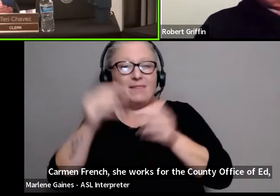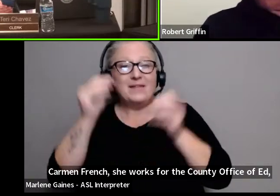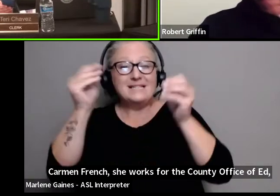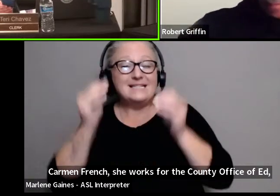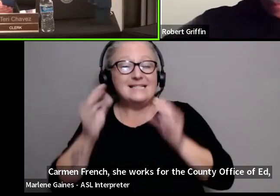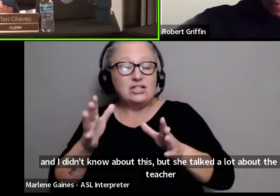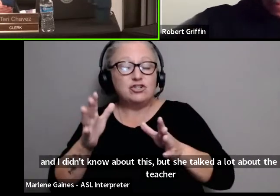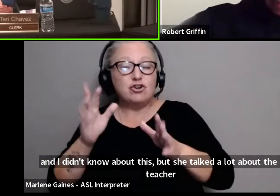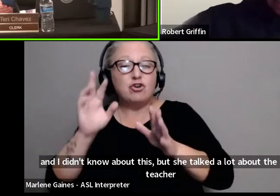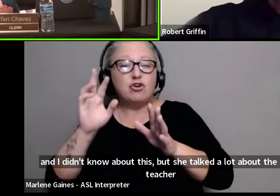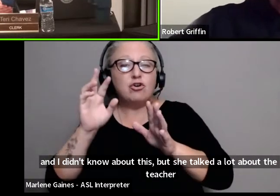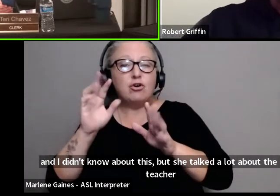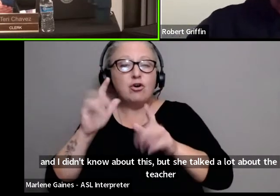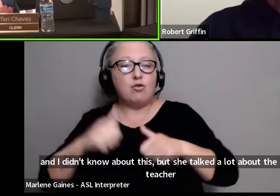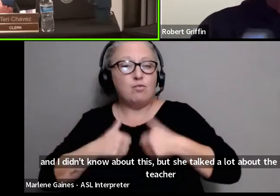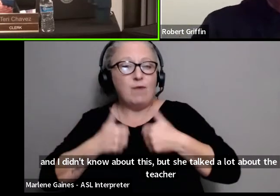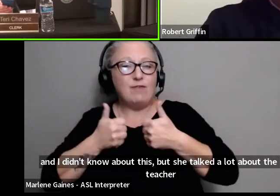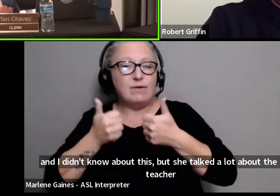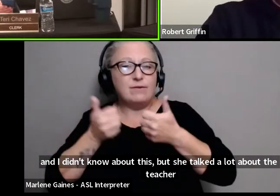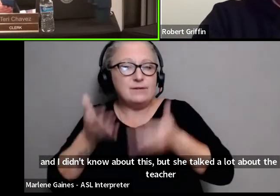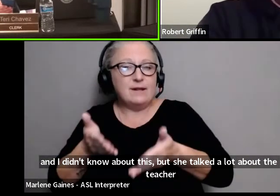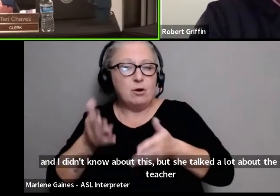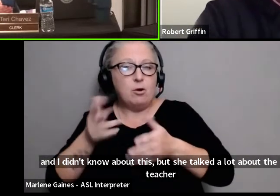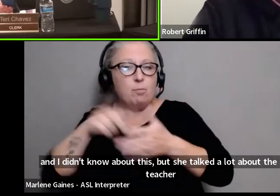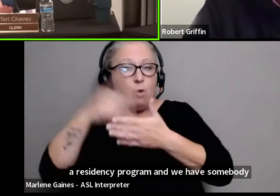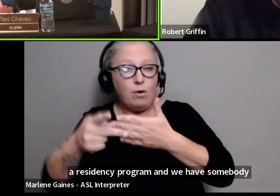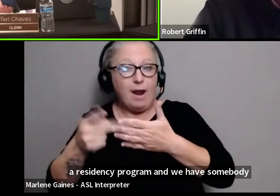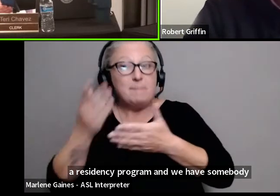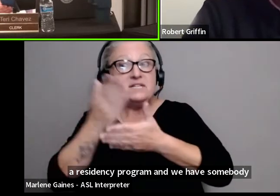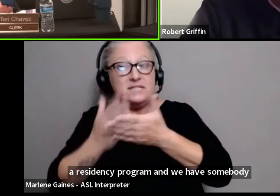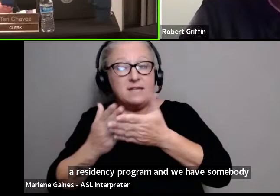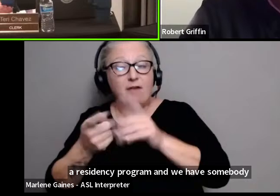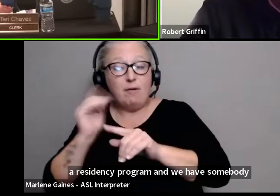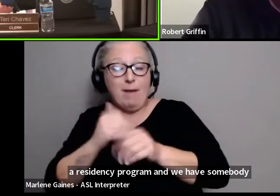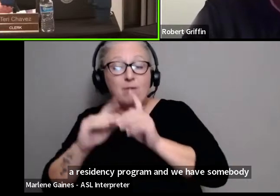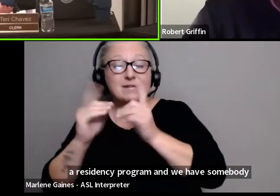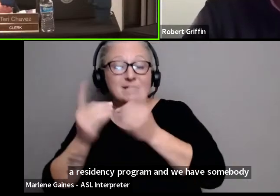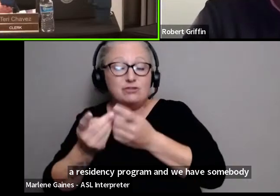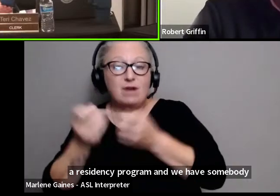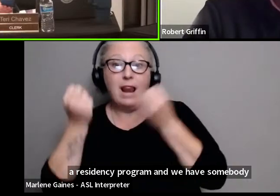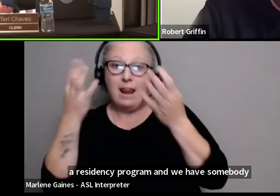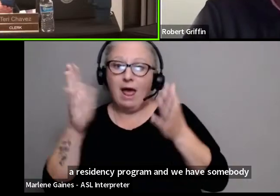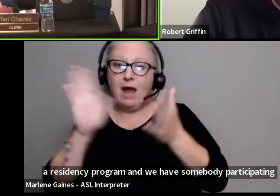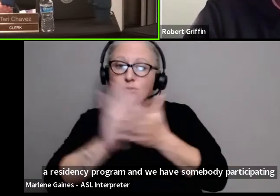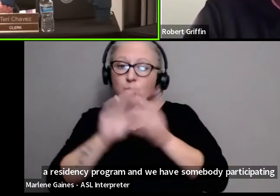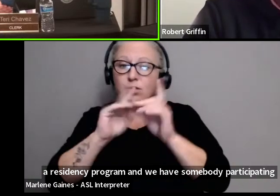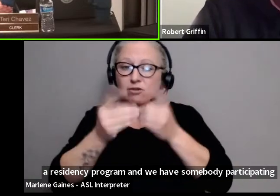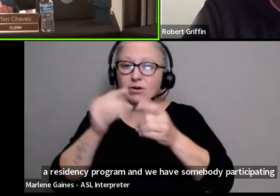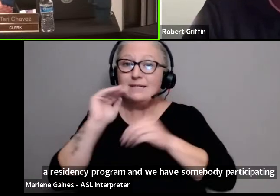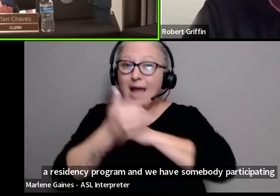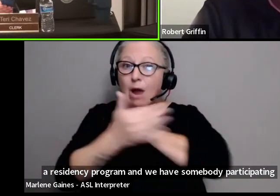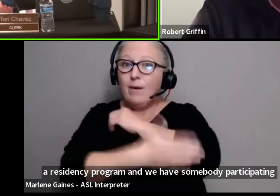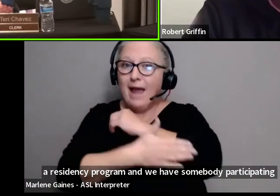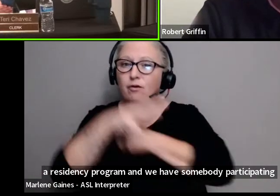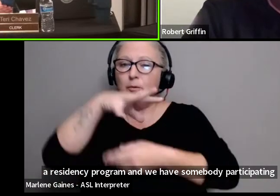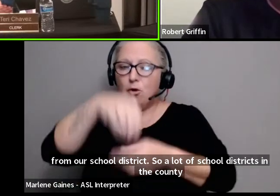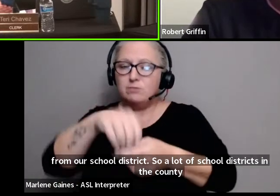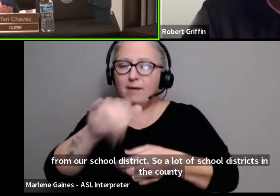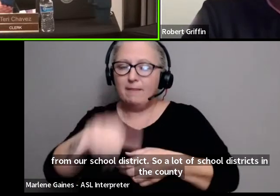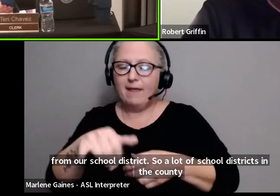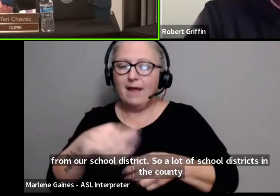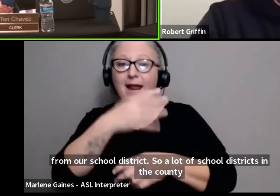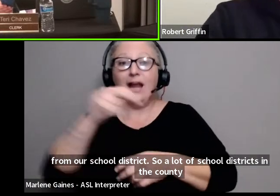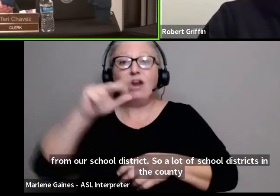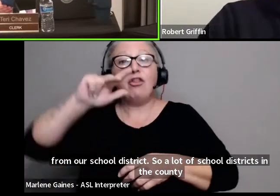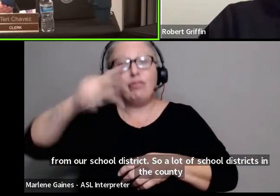residency program, and we have somebody participating from our school district. So a lot of school districts in the county participate in that, so that was great. And then we had a